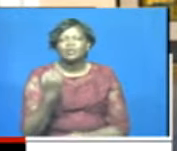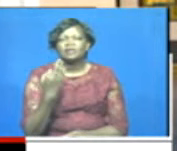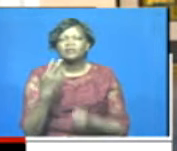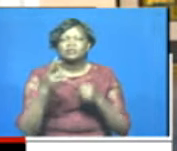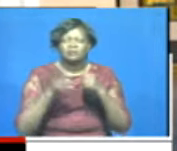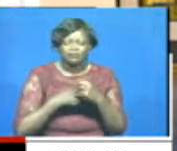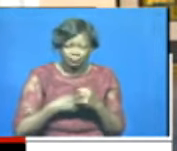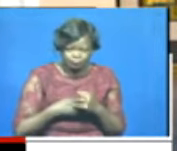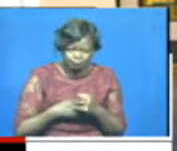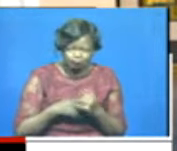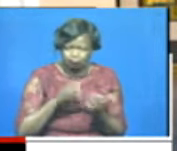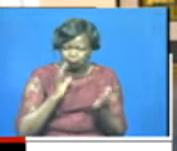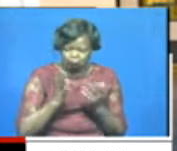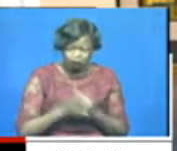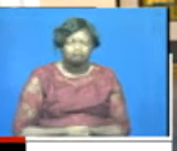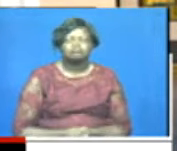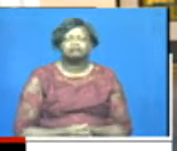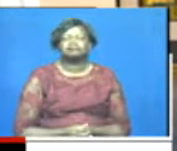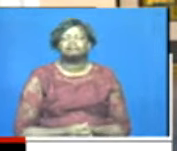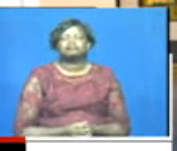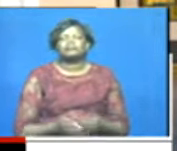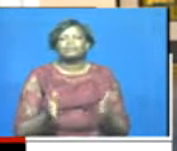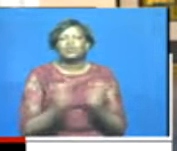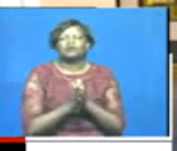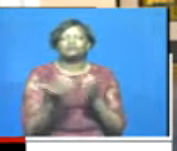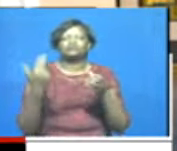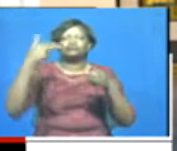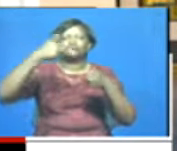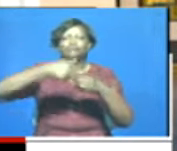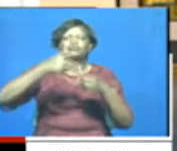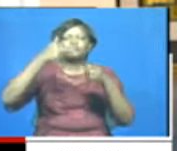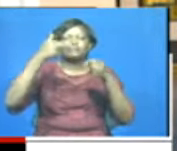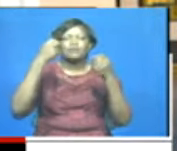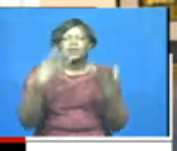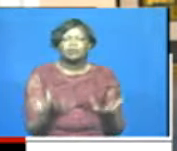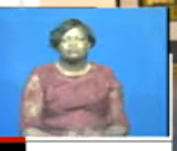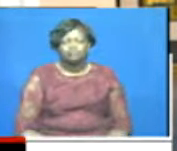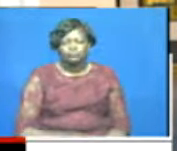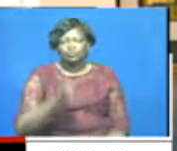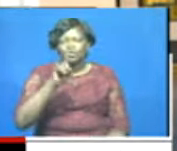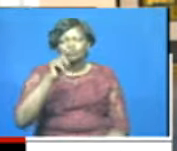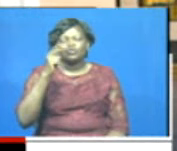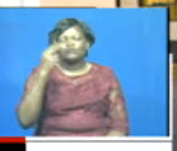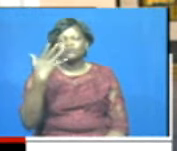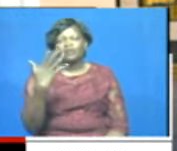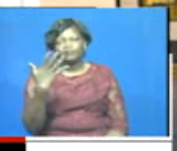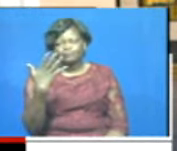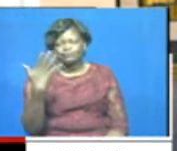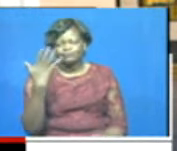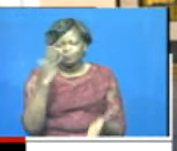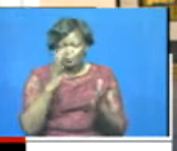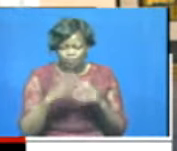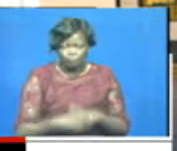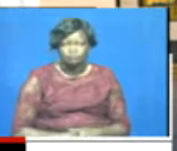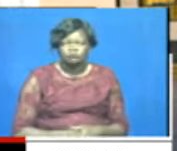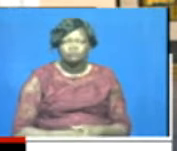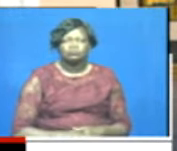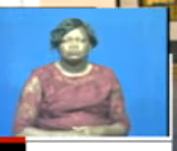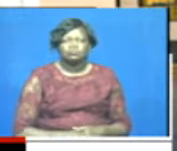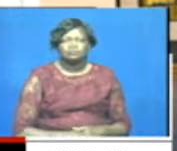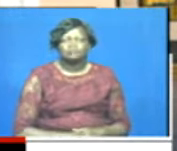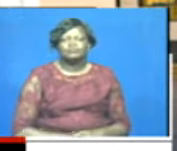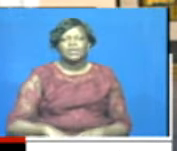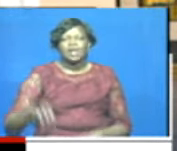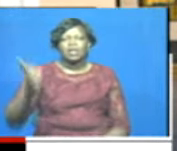and 76 cents, while kerosene will retail at 125 shillings and 69 cents. In